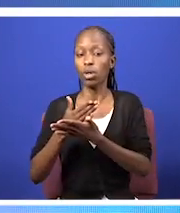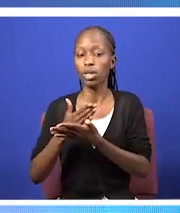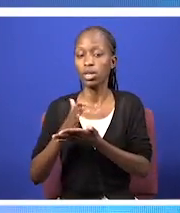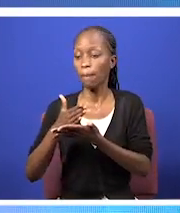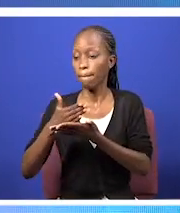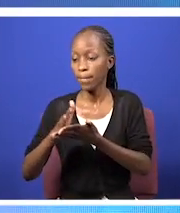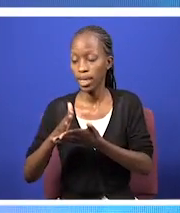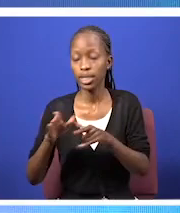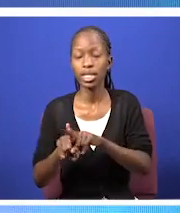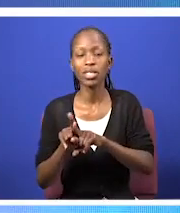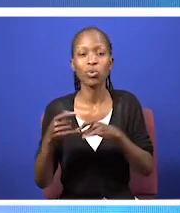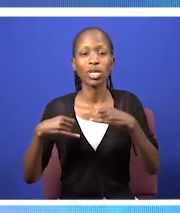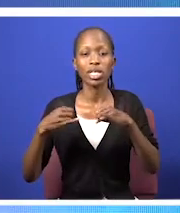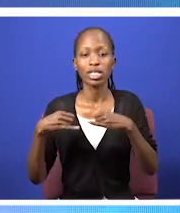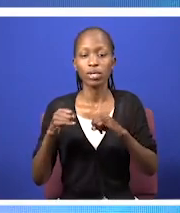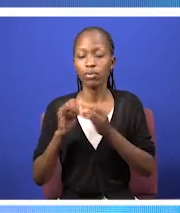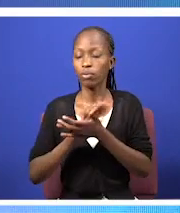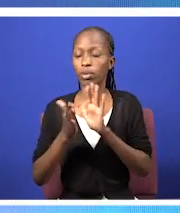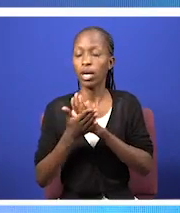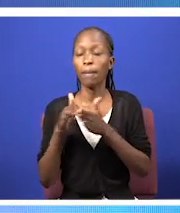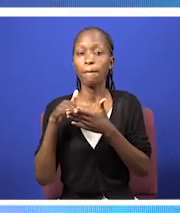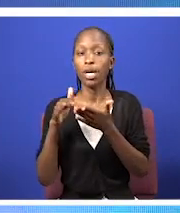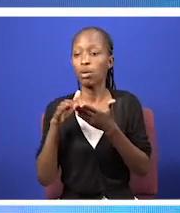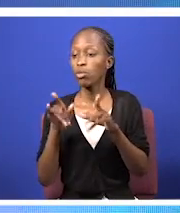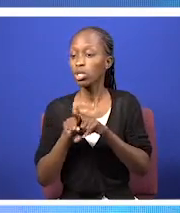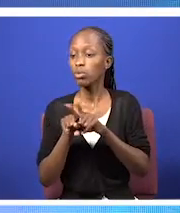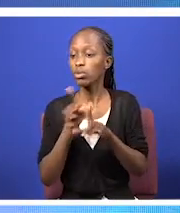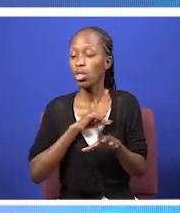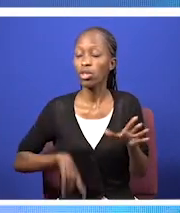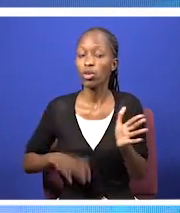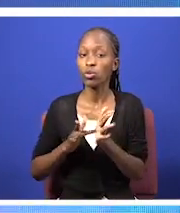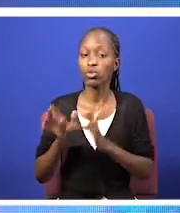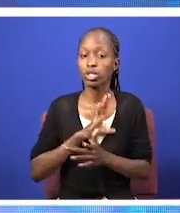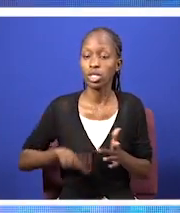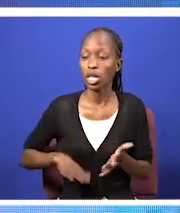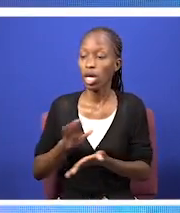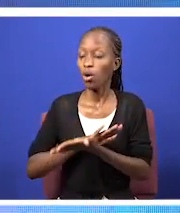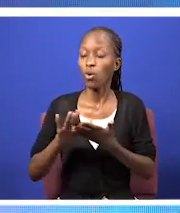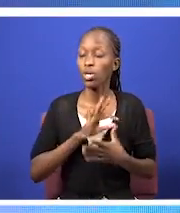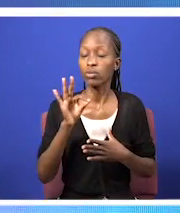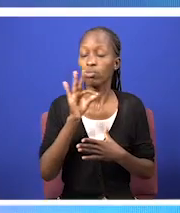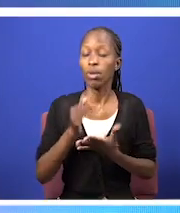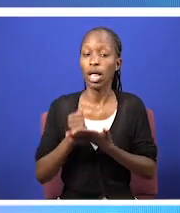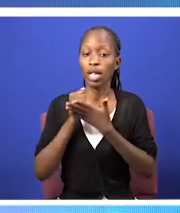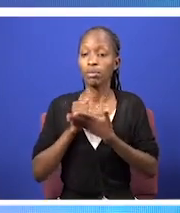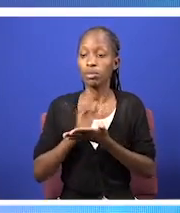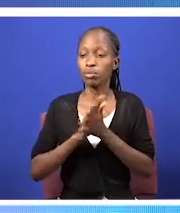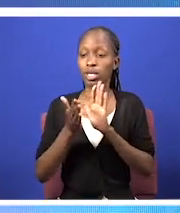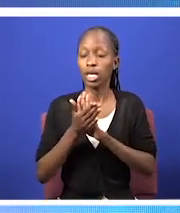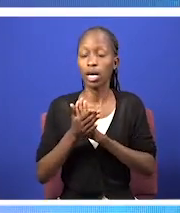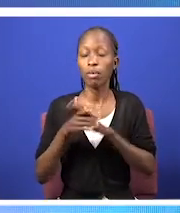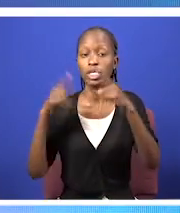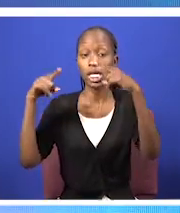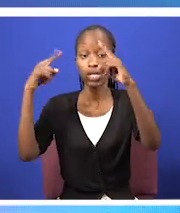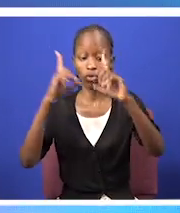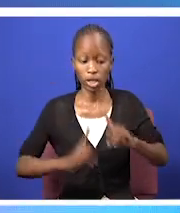areas and all the times that we are trying our best to become more and more like the Lord Jesus Christ. In other words, he helps us to become successful